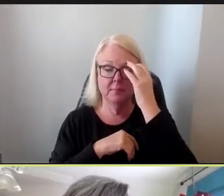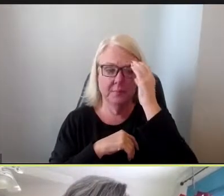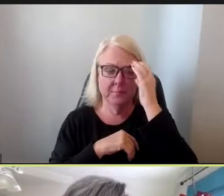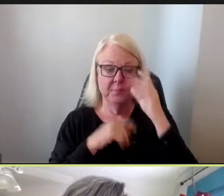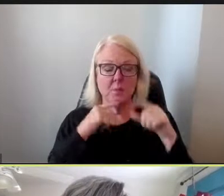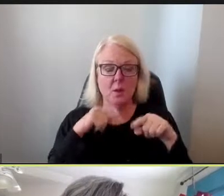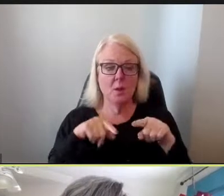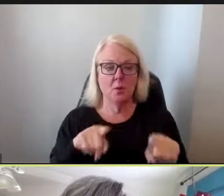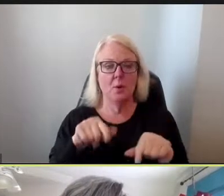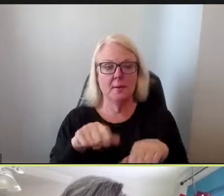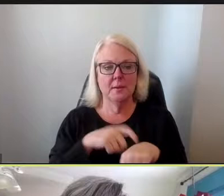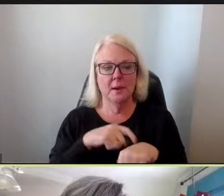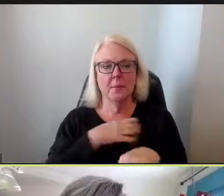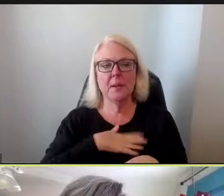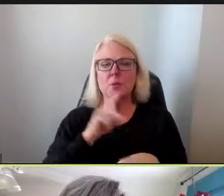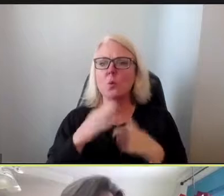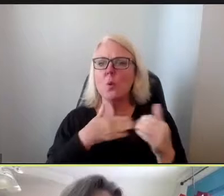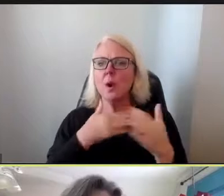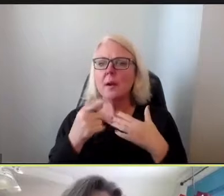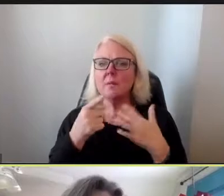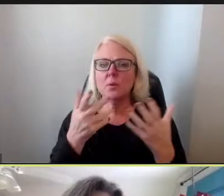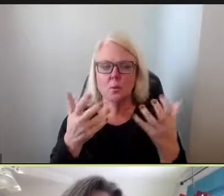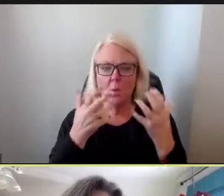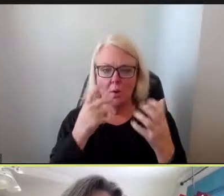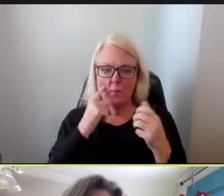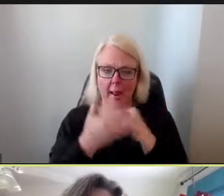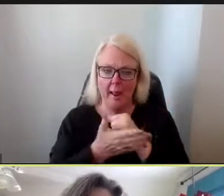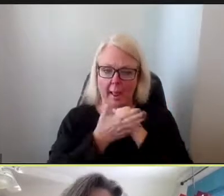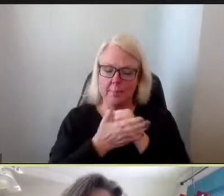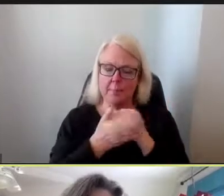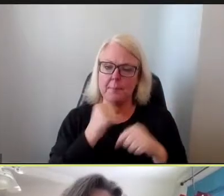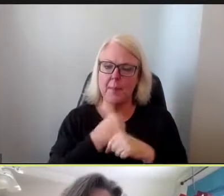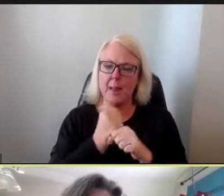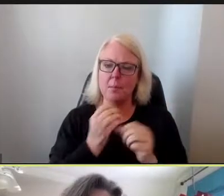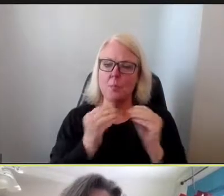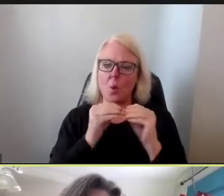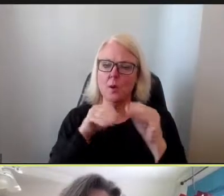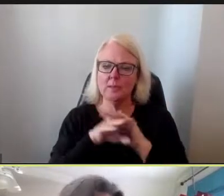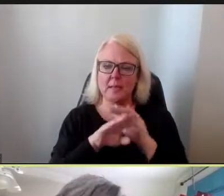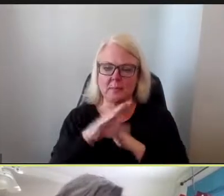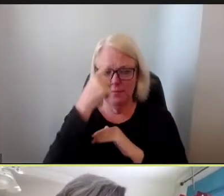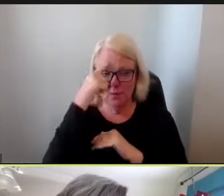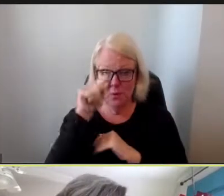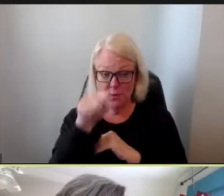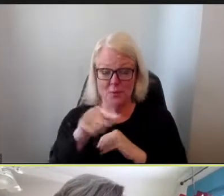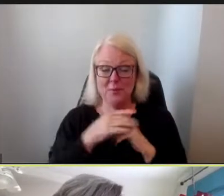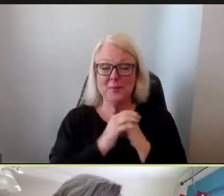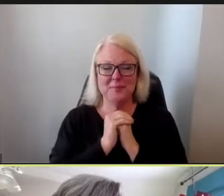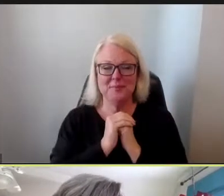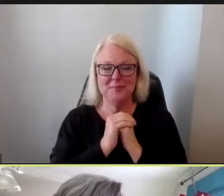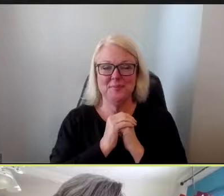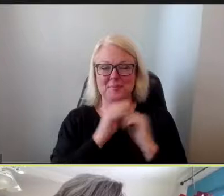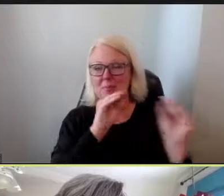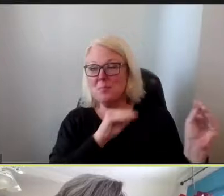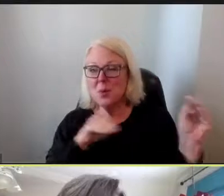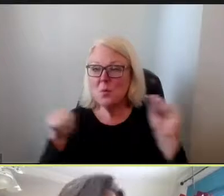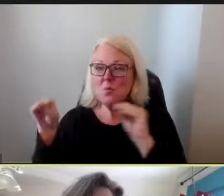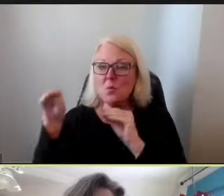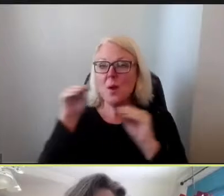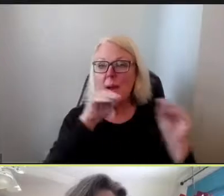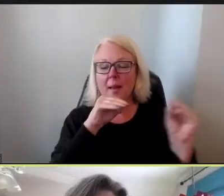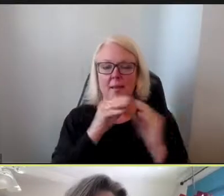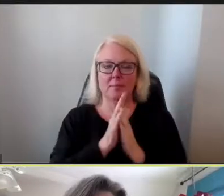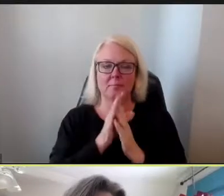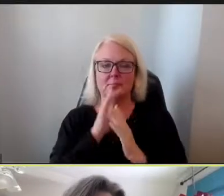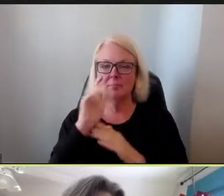During this event, please do whatever you'd like to do that helps make it more accessible for you. Move around, turn